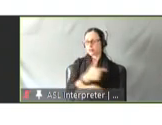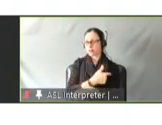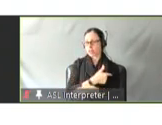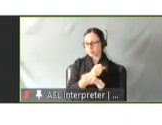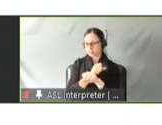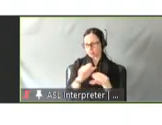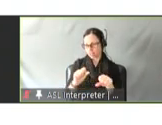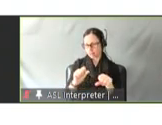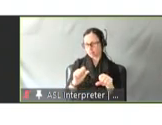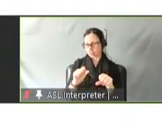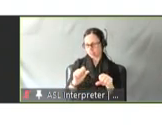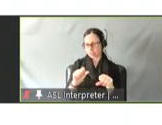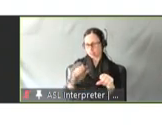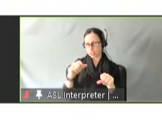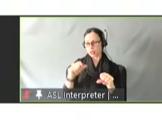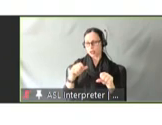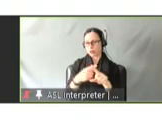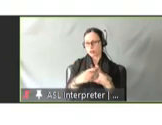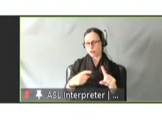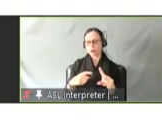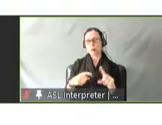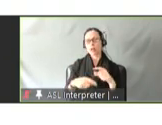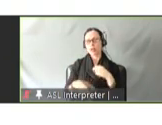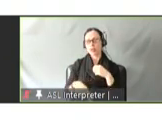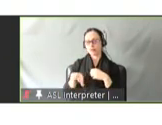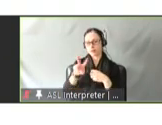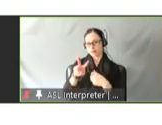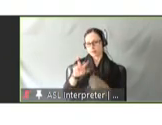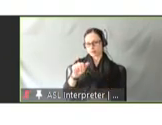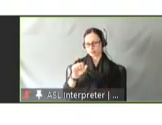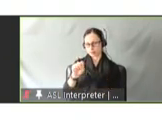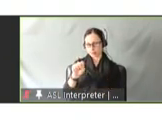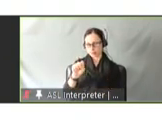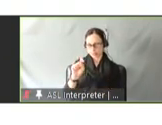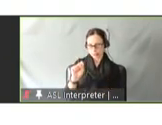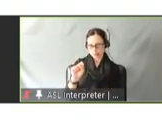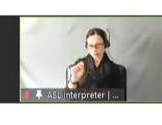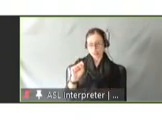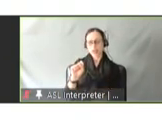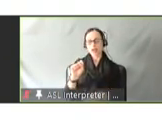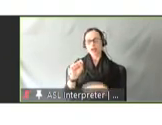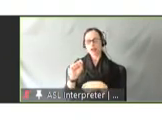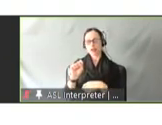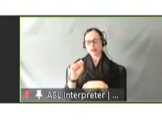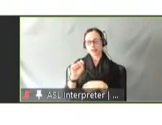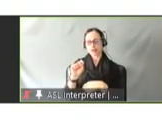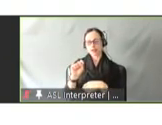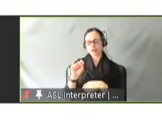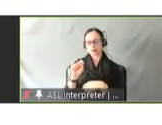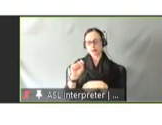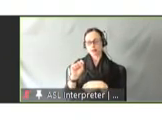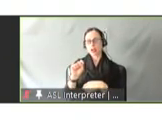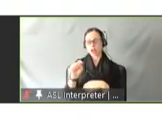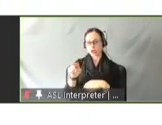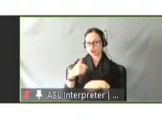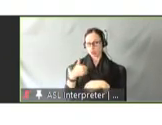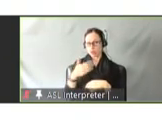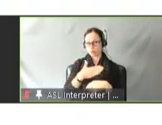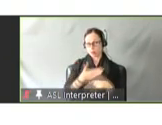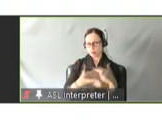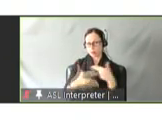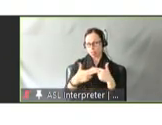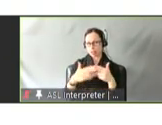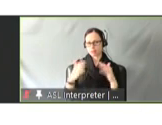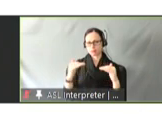COVID-19 Vaccine Safety Technical Work Group, the ACIP. And you have my slides up. We'll go to the next